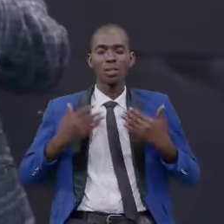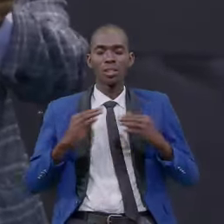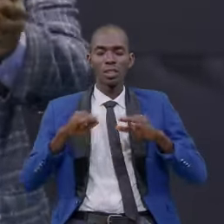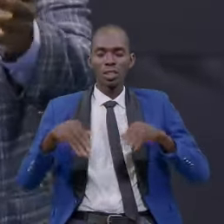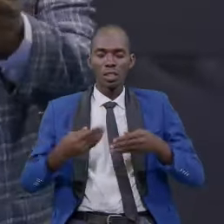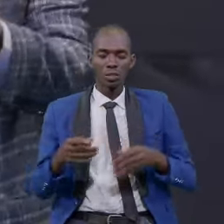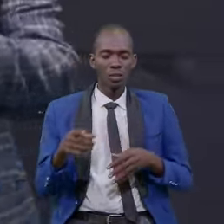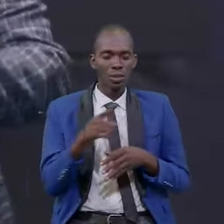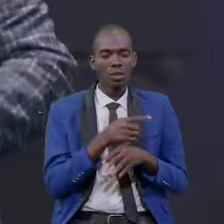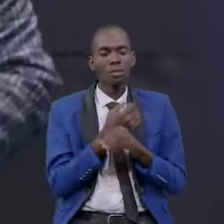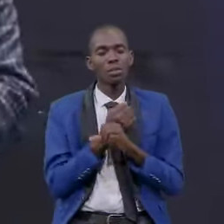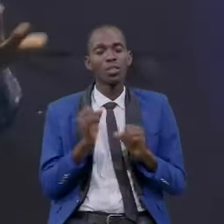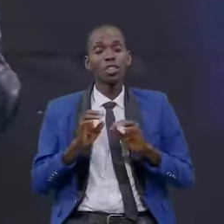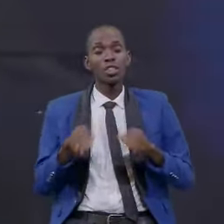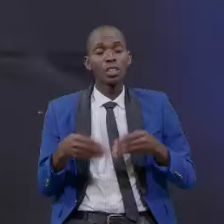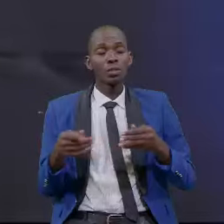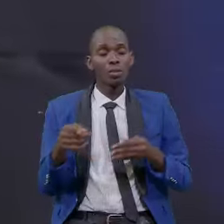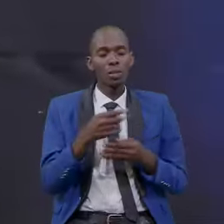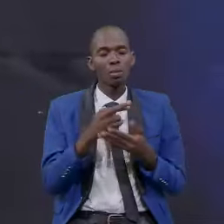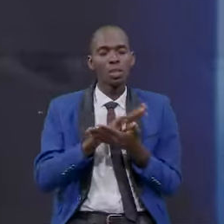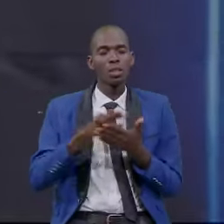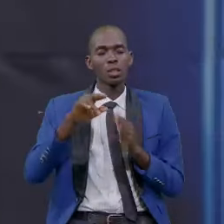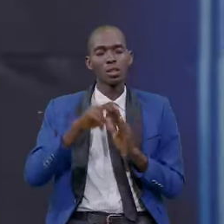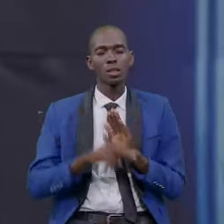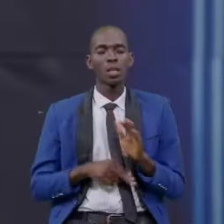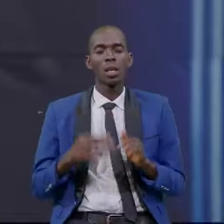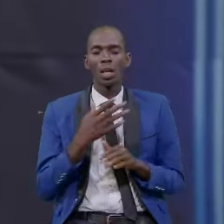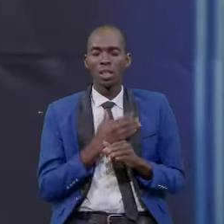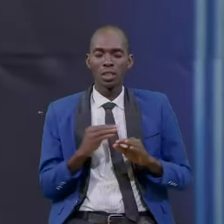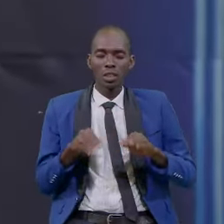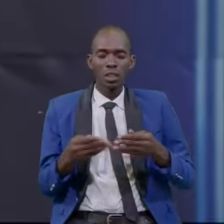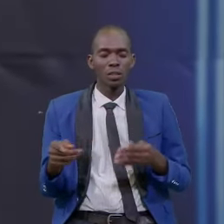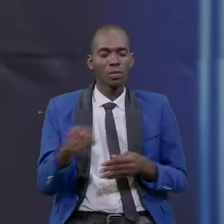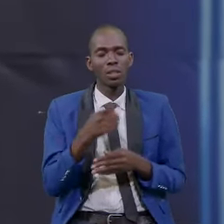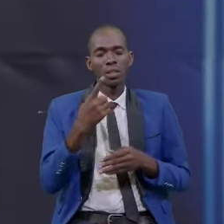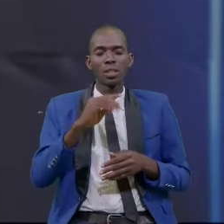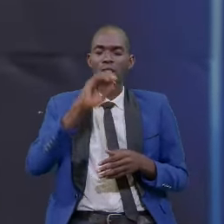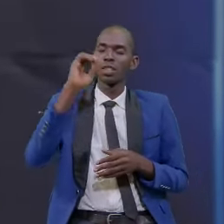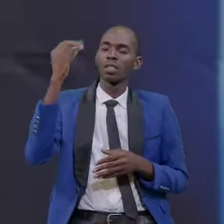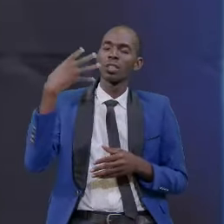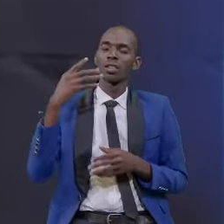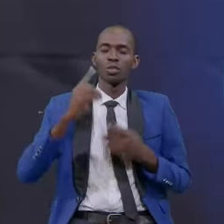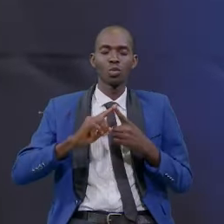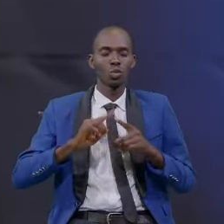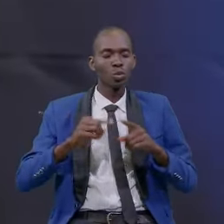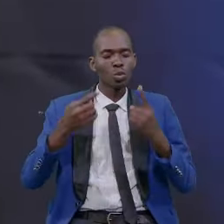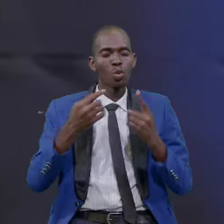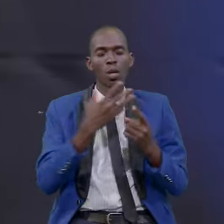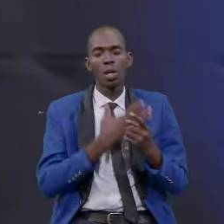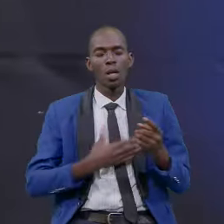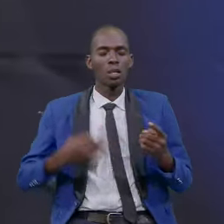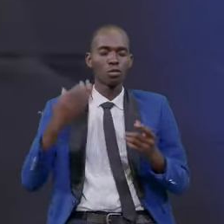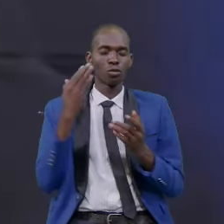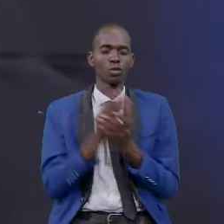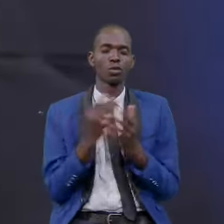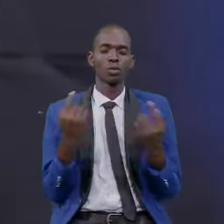them righteousness. And give them the grace to go now and sin no more. Thank you,